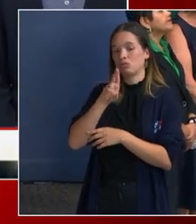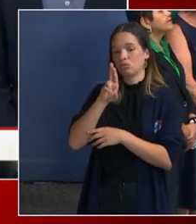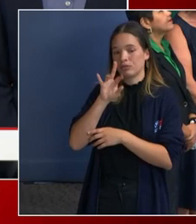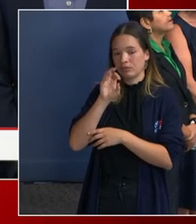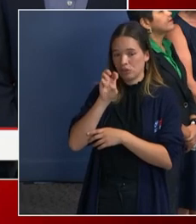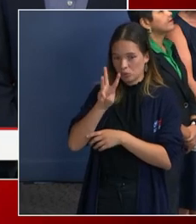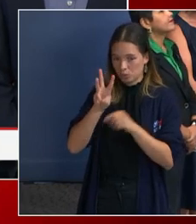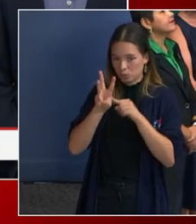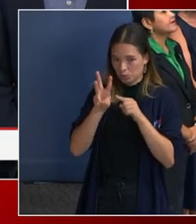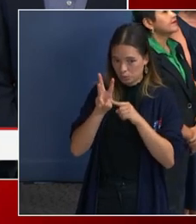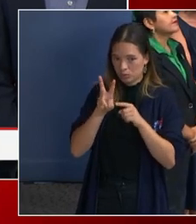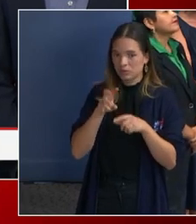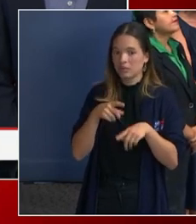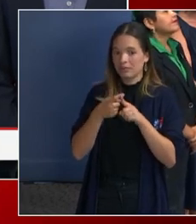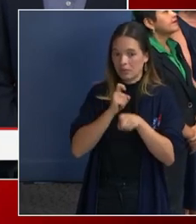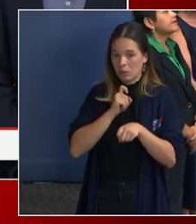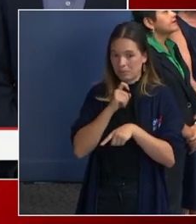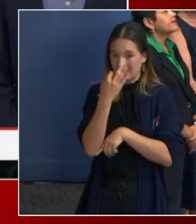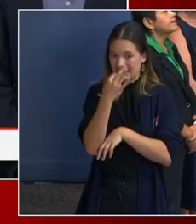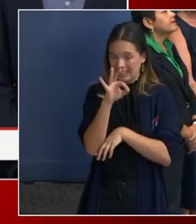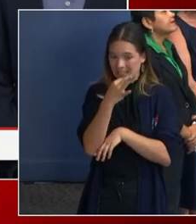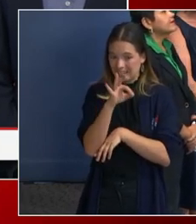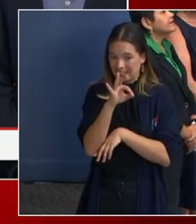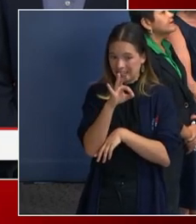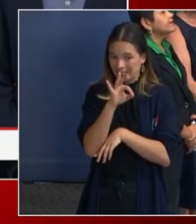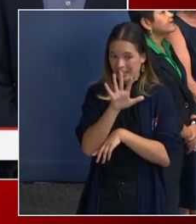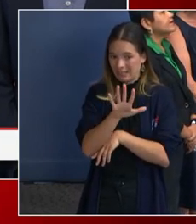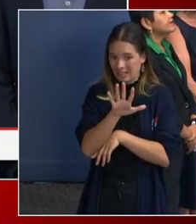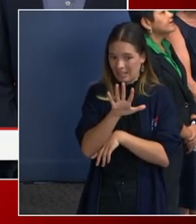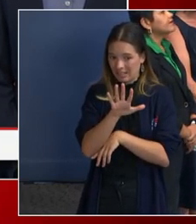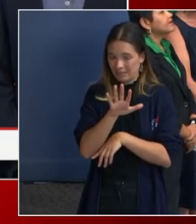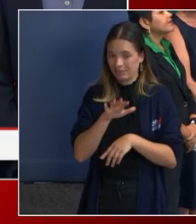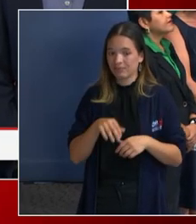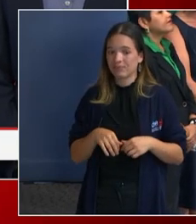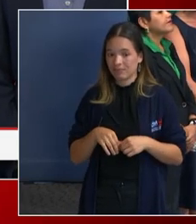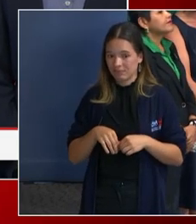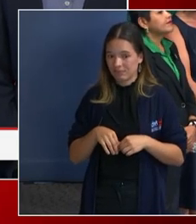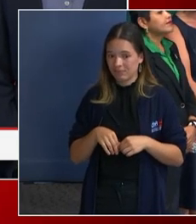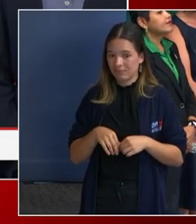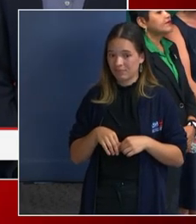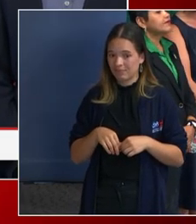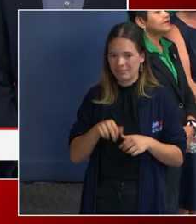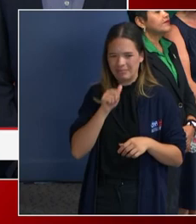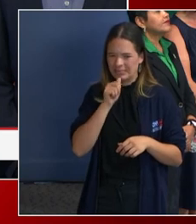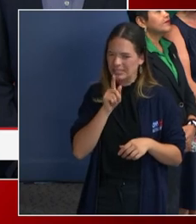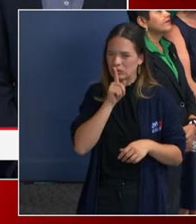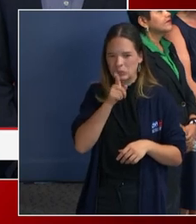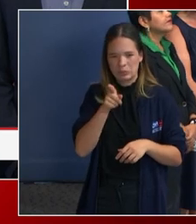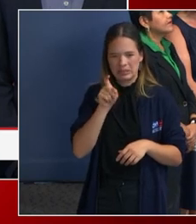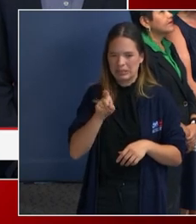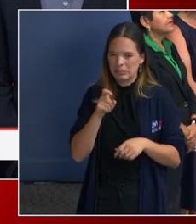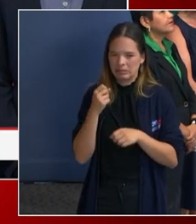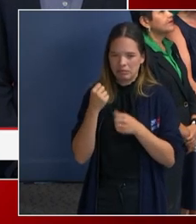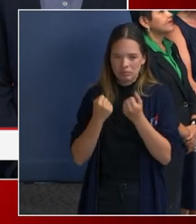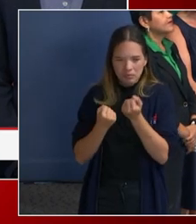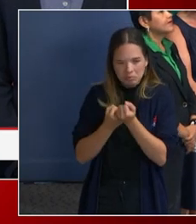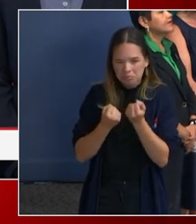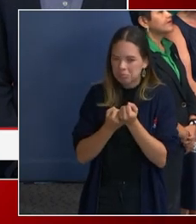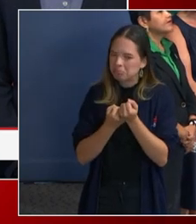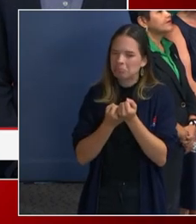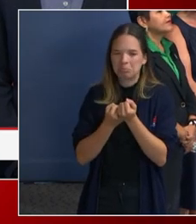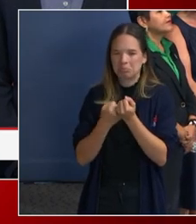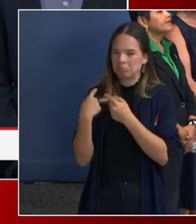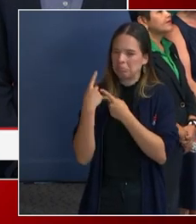effect. 2017 was the last time that there was any major enforcement across the city. And as the mayor said, there are instances